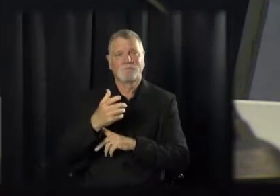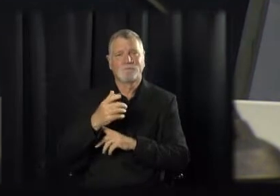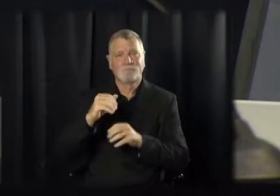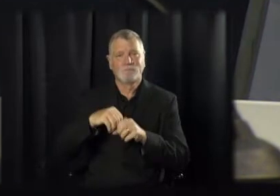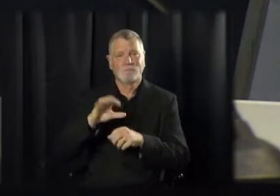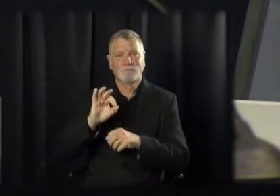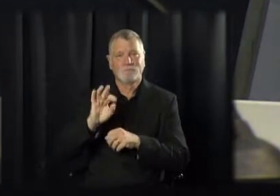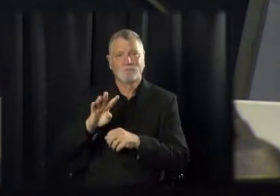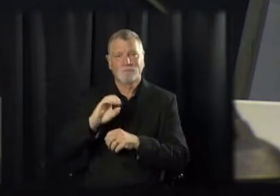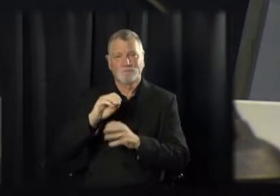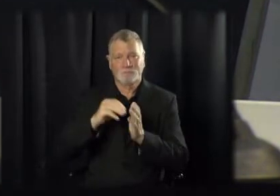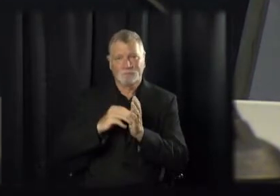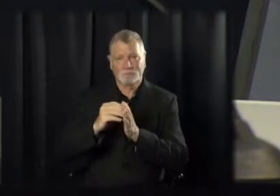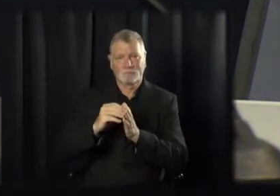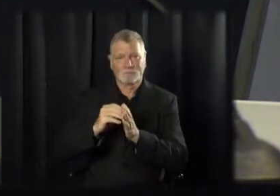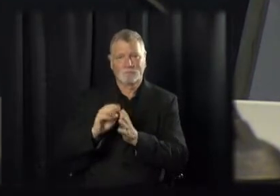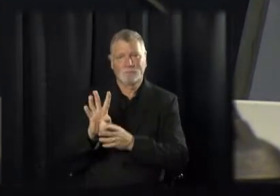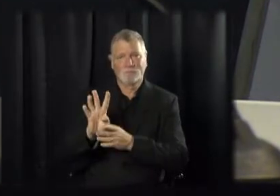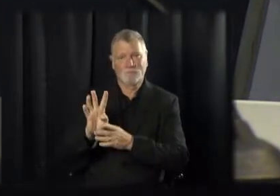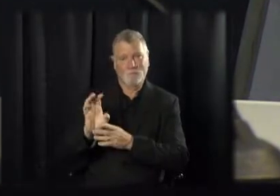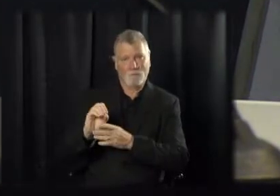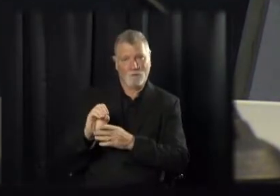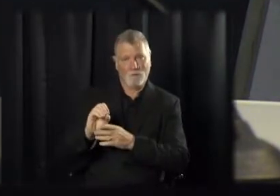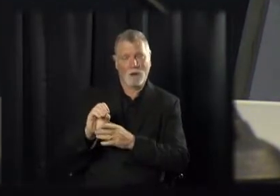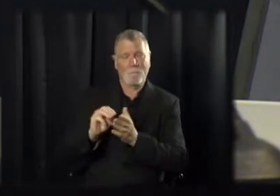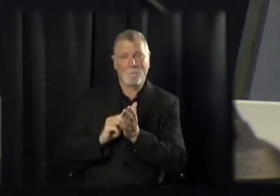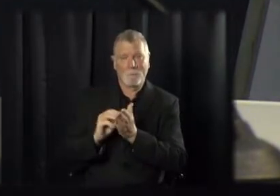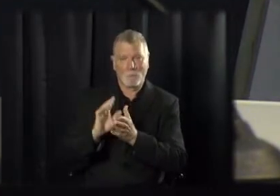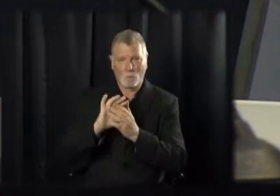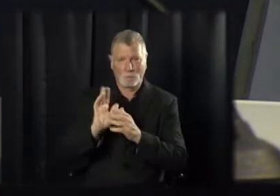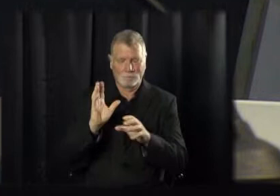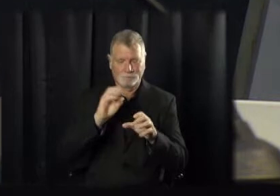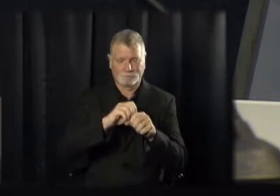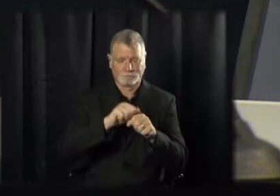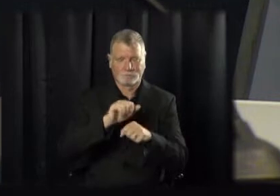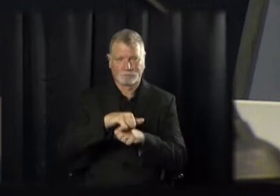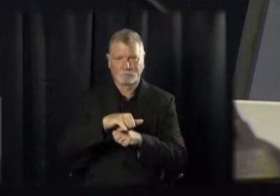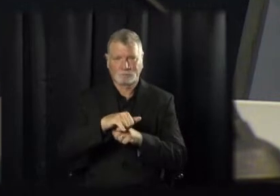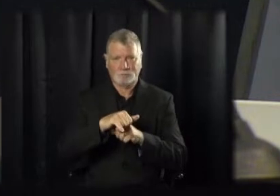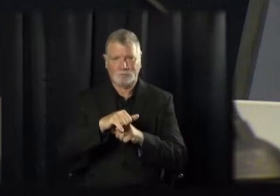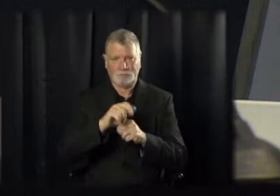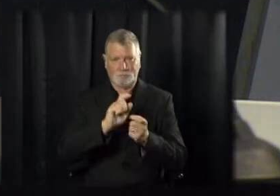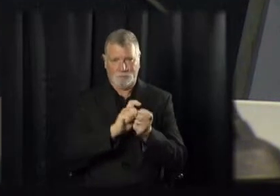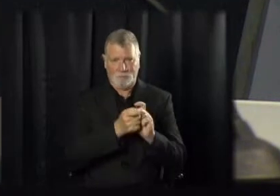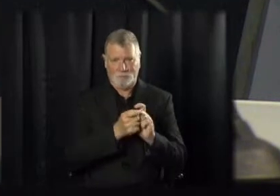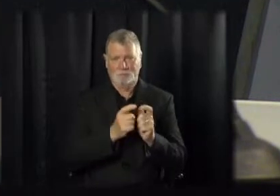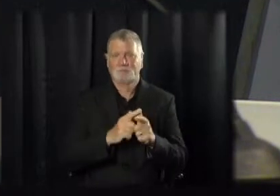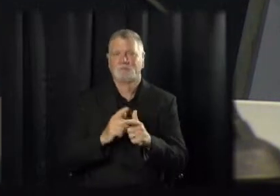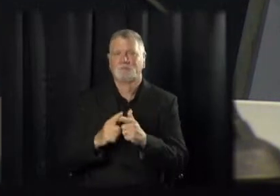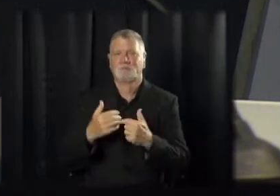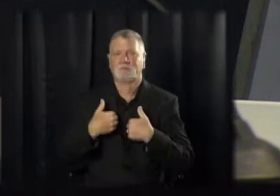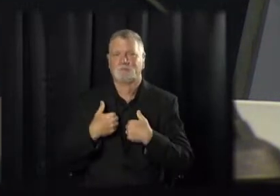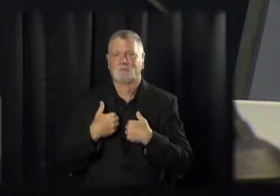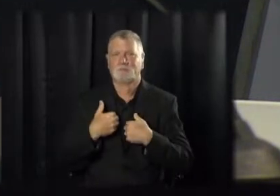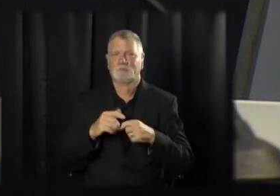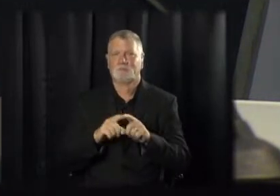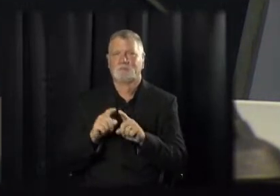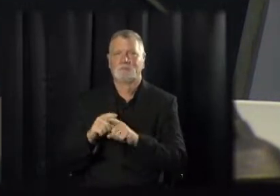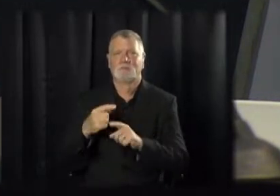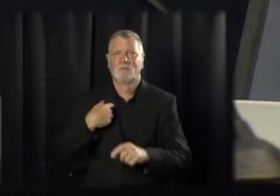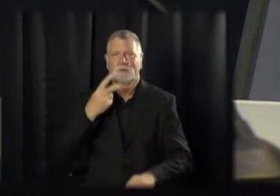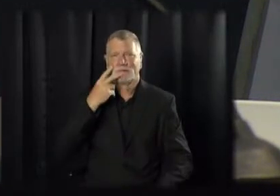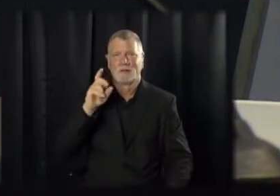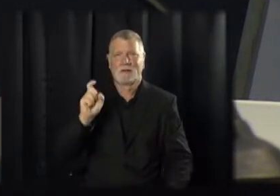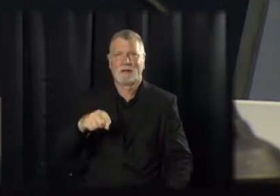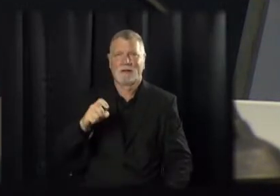those 94 million, 40 go into that reform, okay? Then we have also seen the